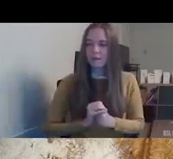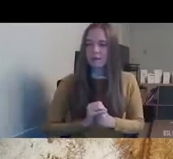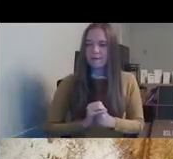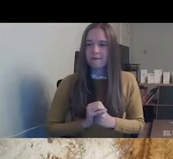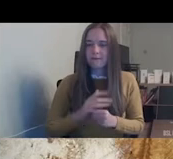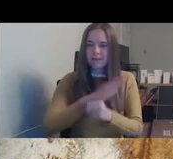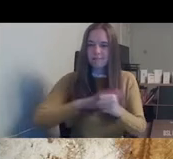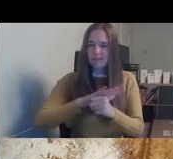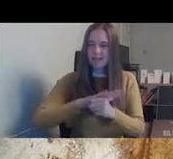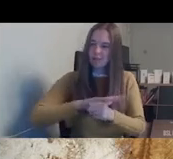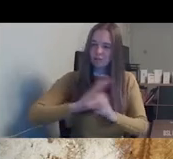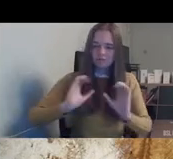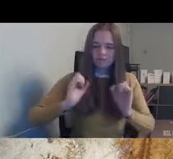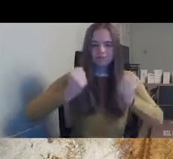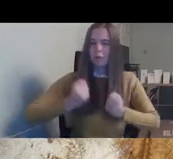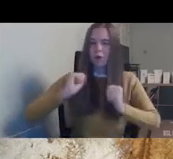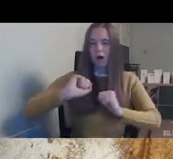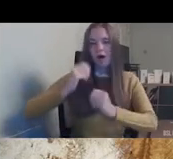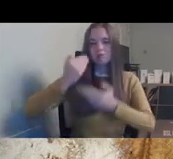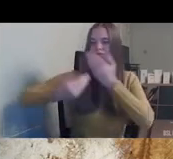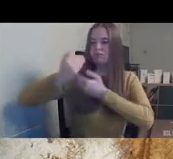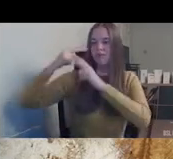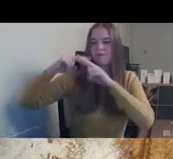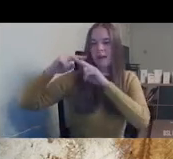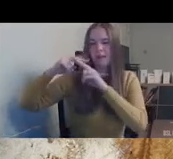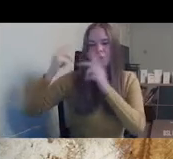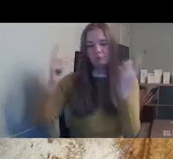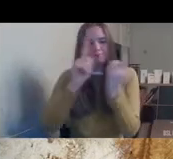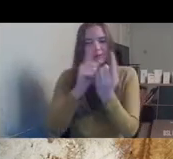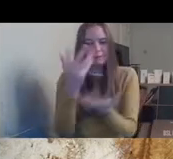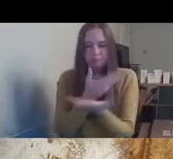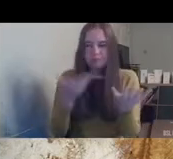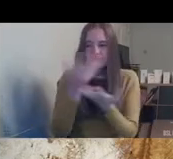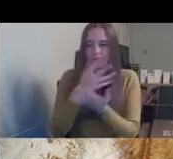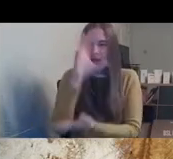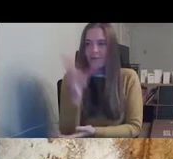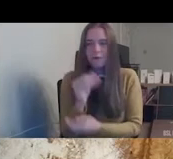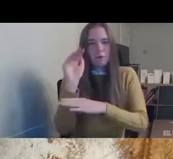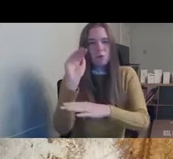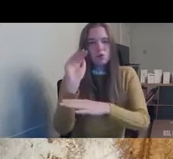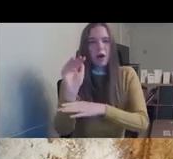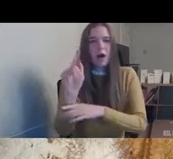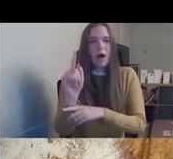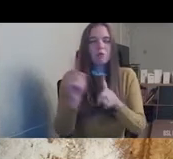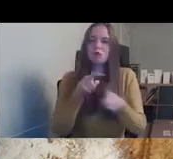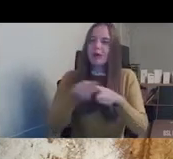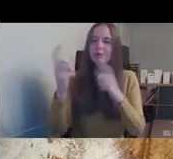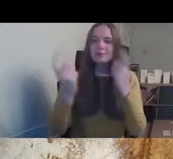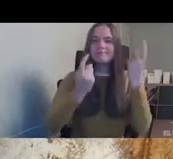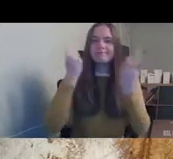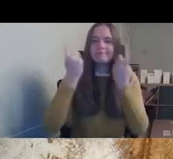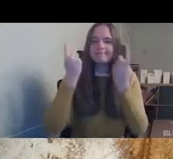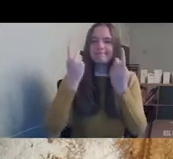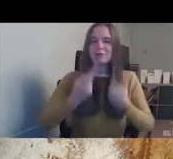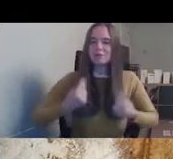our ancestors would meet and contemplate the African state of the future, while really trying to imagine what the